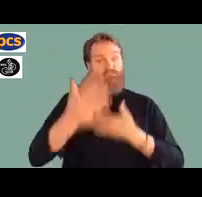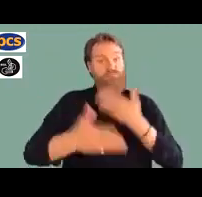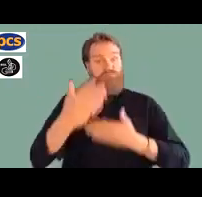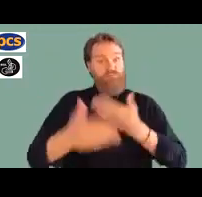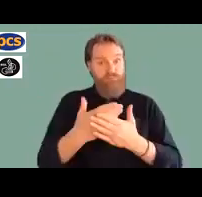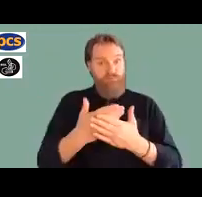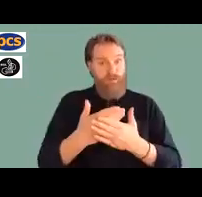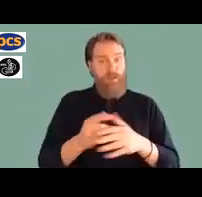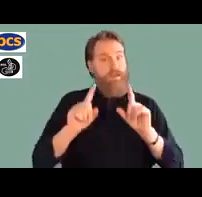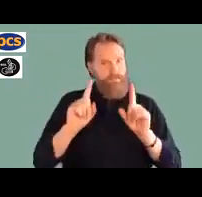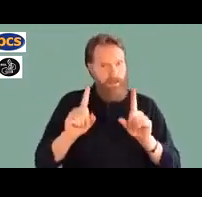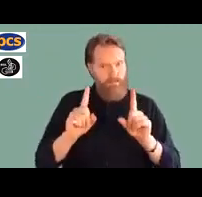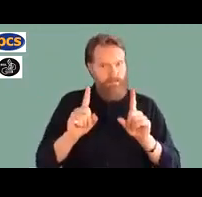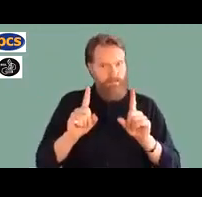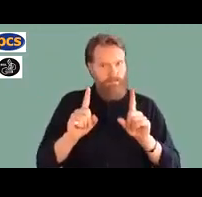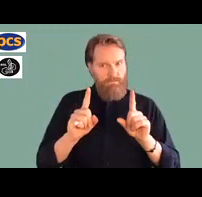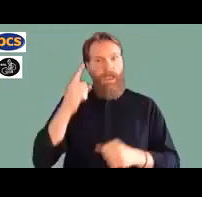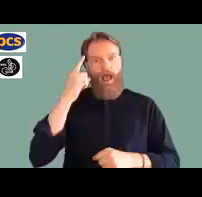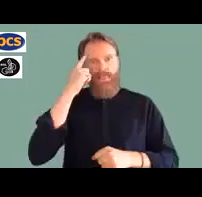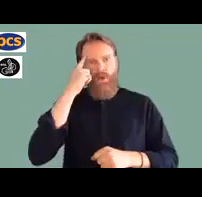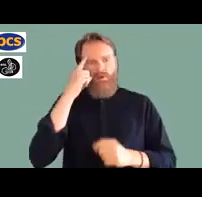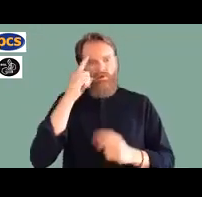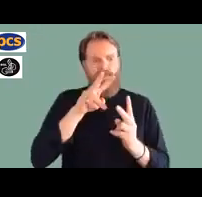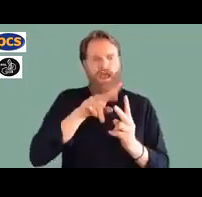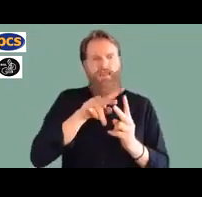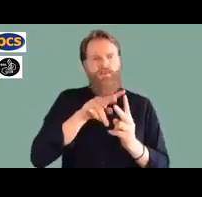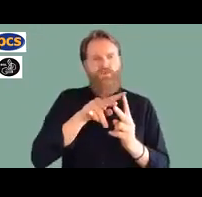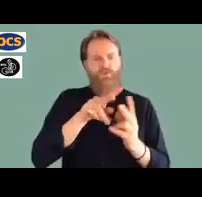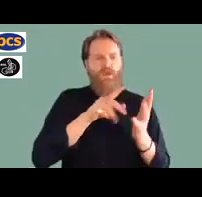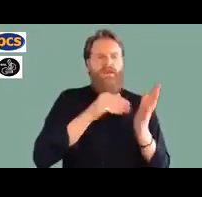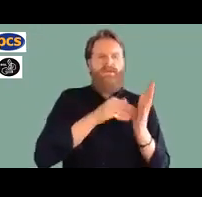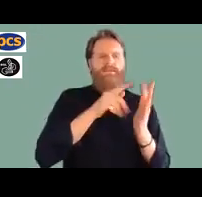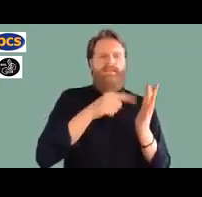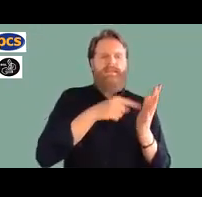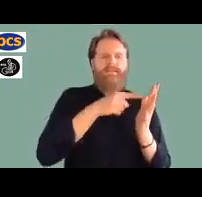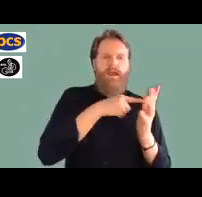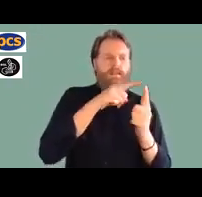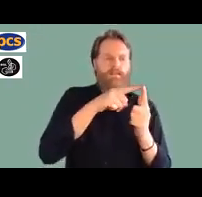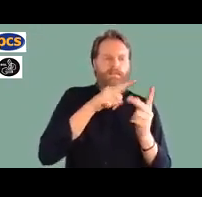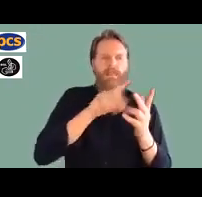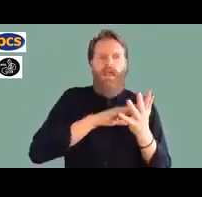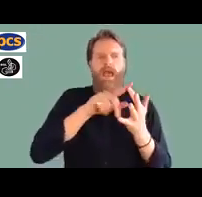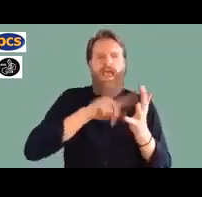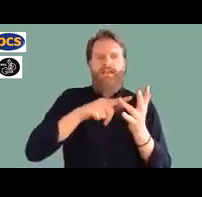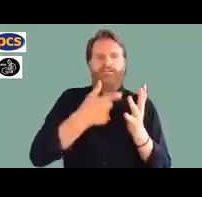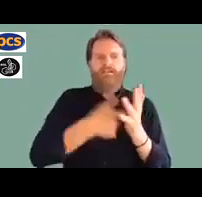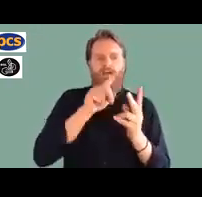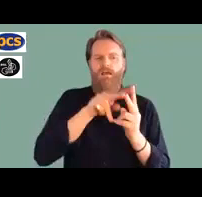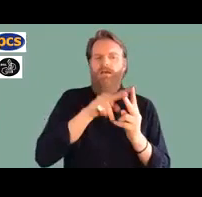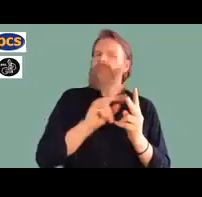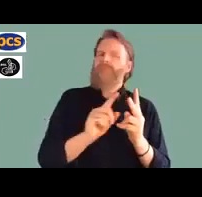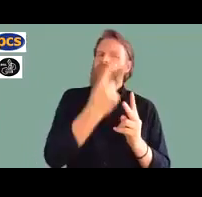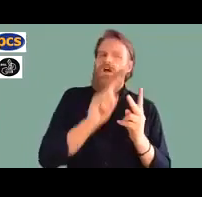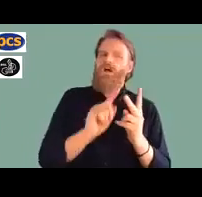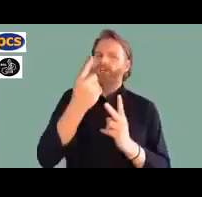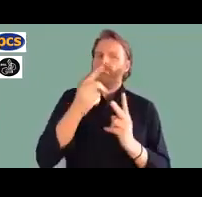is to let Hector and Zita lead off Mohammed, so that they spoke first. But